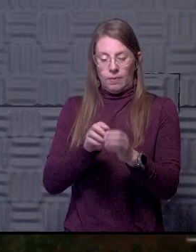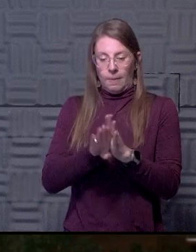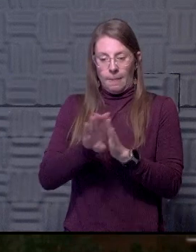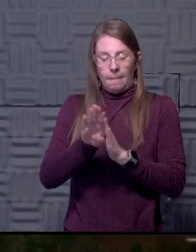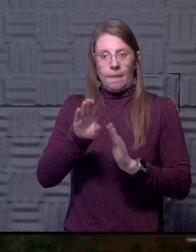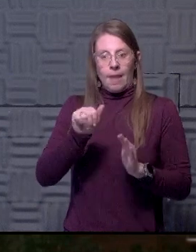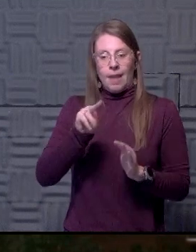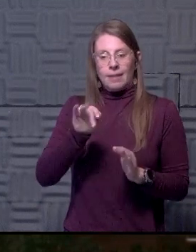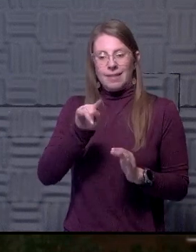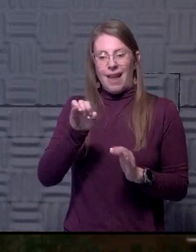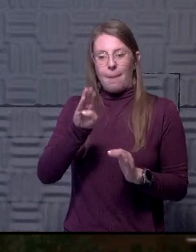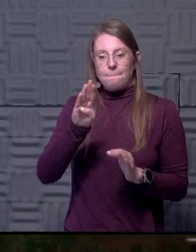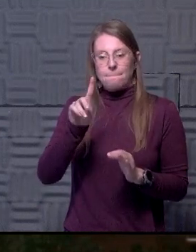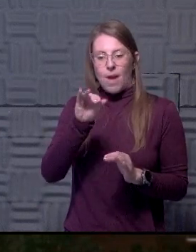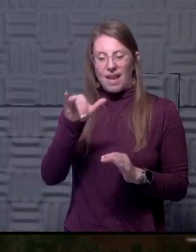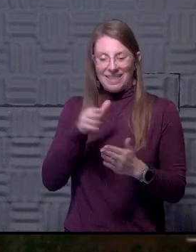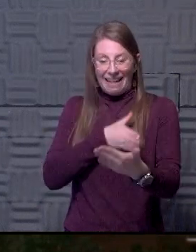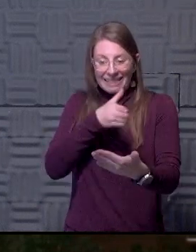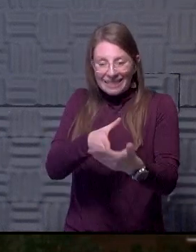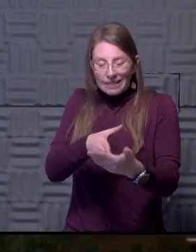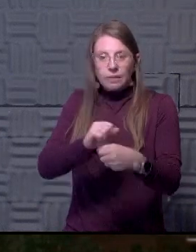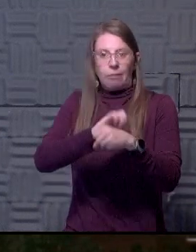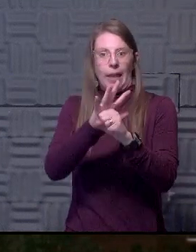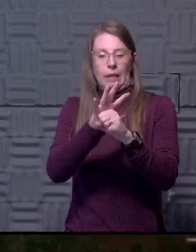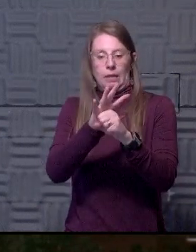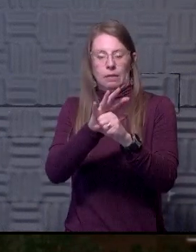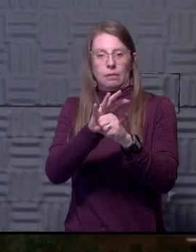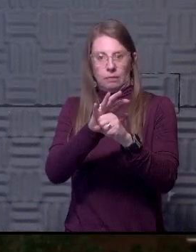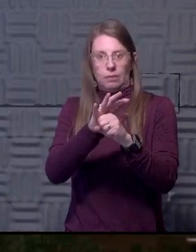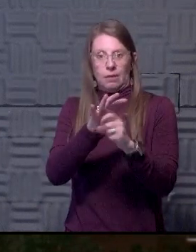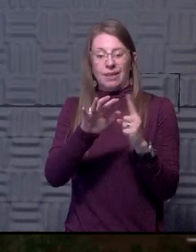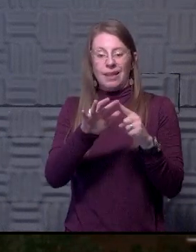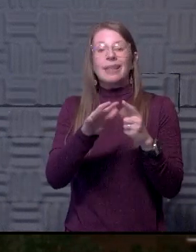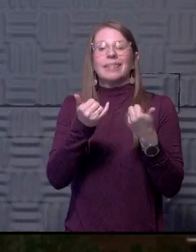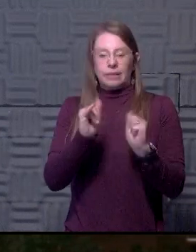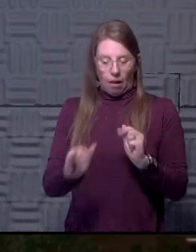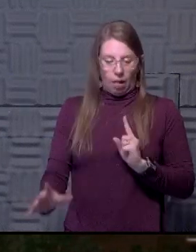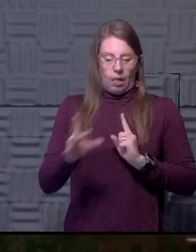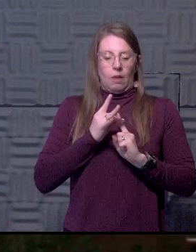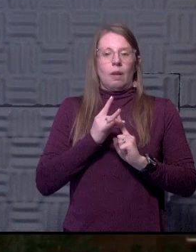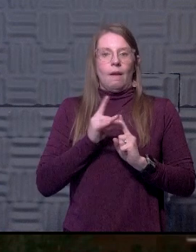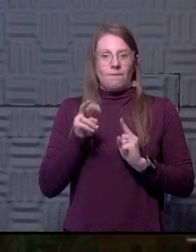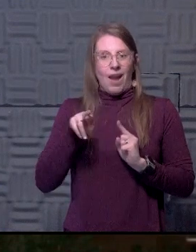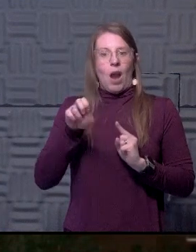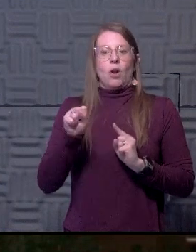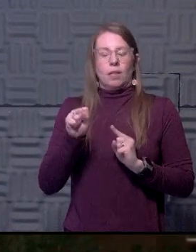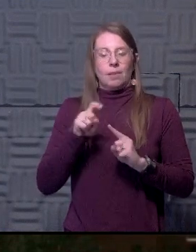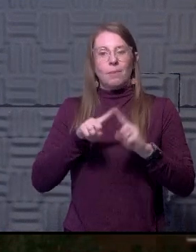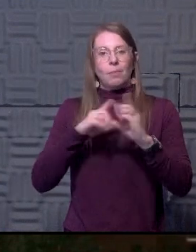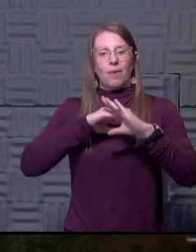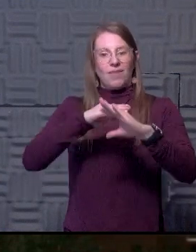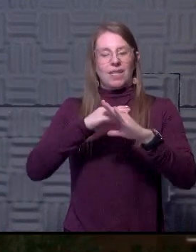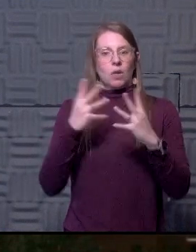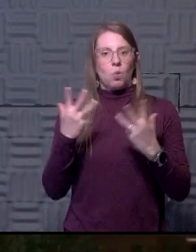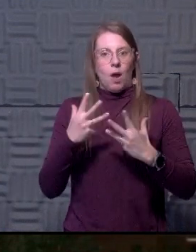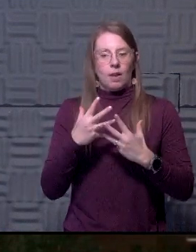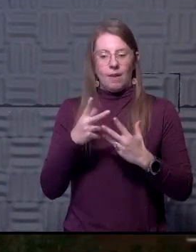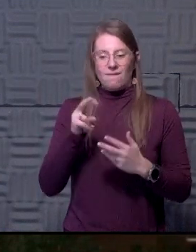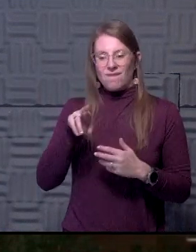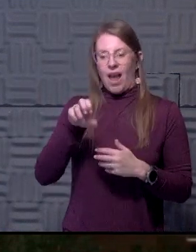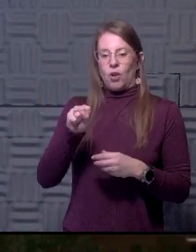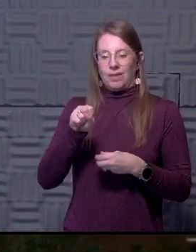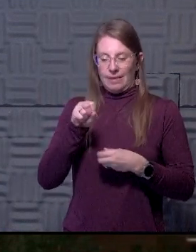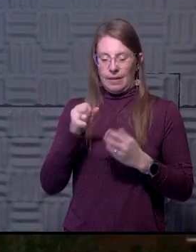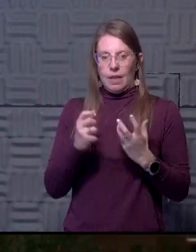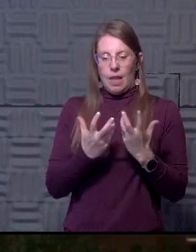get the vaccine against that spike protein. But that means you can still get the virus, but what we're preventing is that virus from entering the